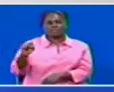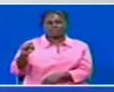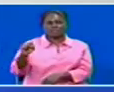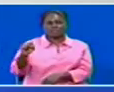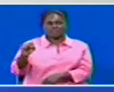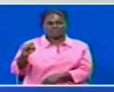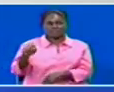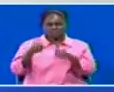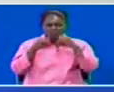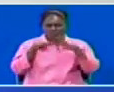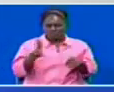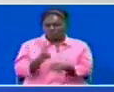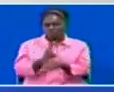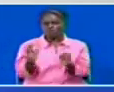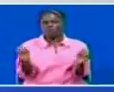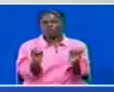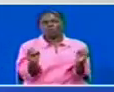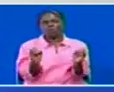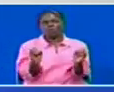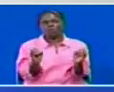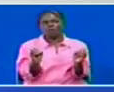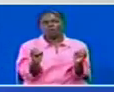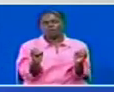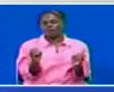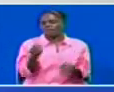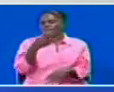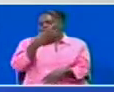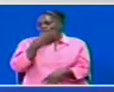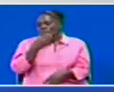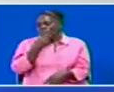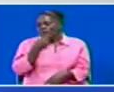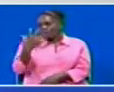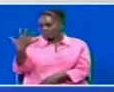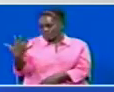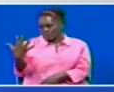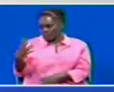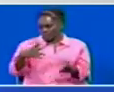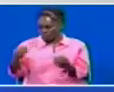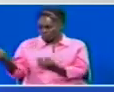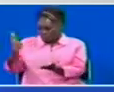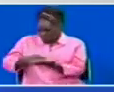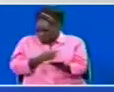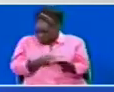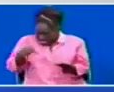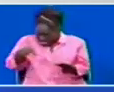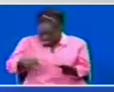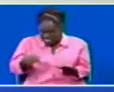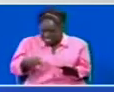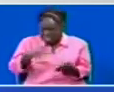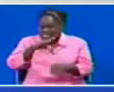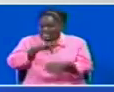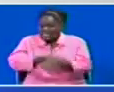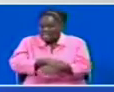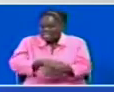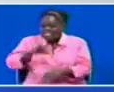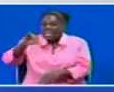the devolution ministry wouldn't be used. These five gentlemen, when they went to register this week, they found that